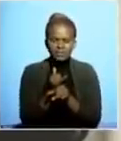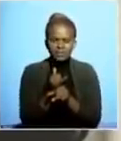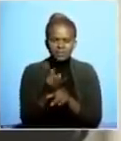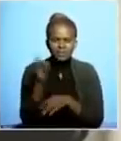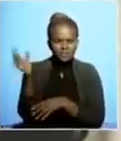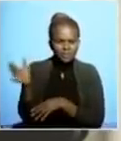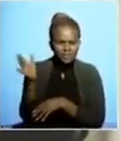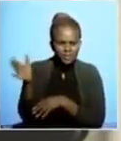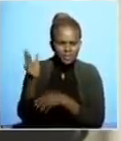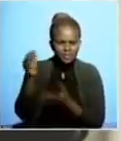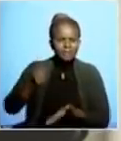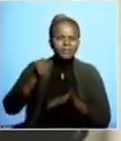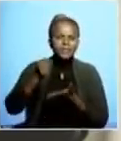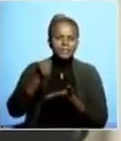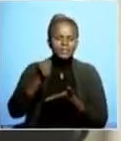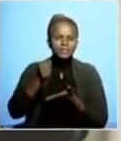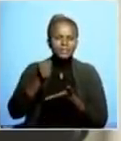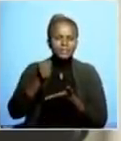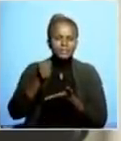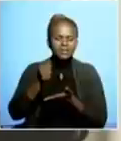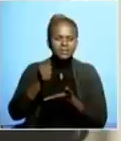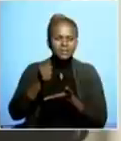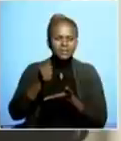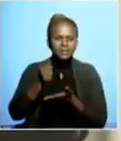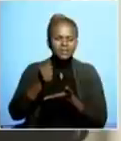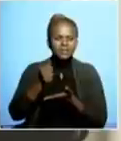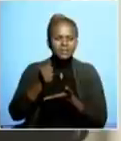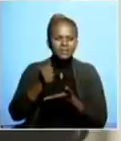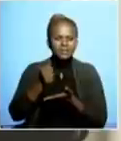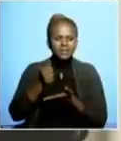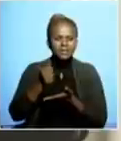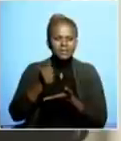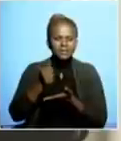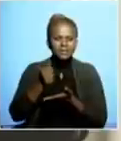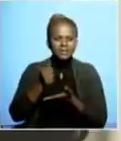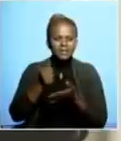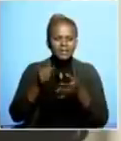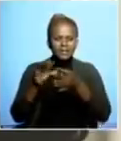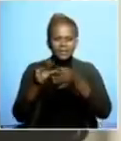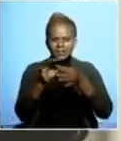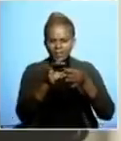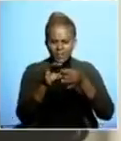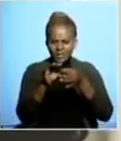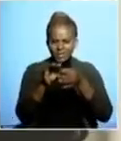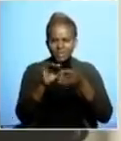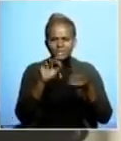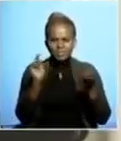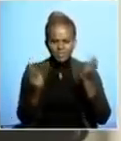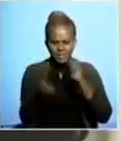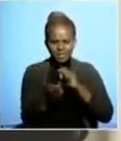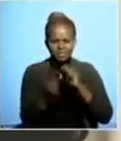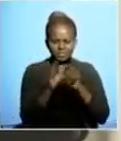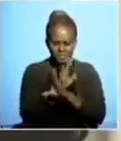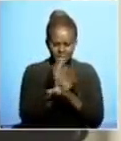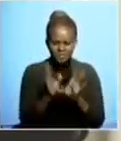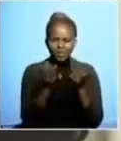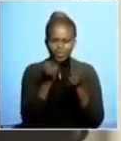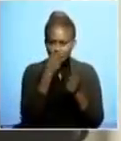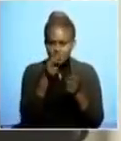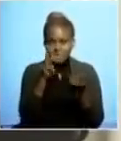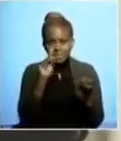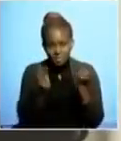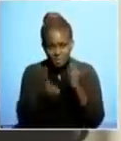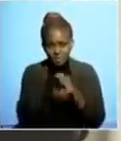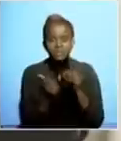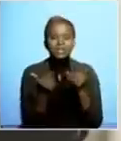UPND budget, there has to be a connection to change. Zambians want to see change.